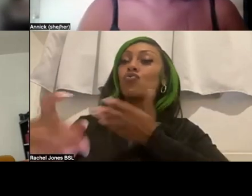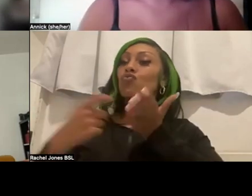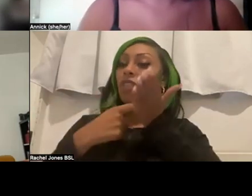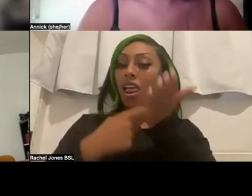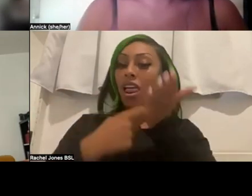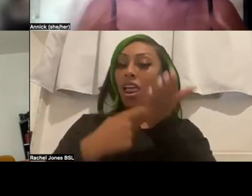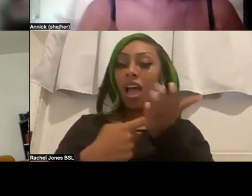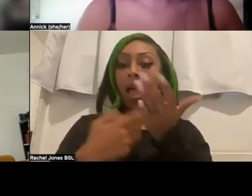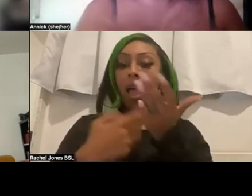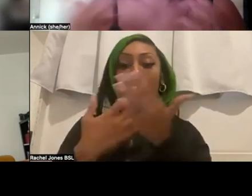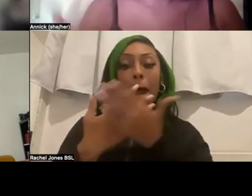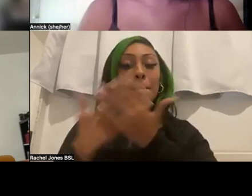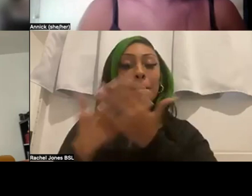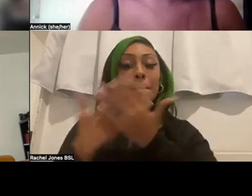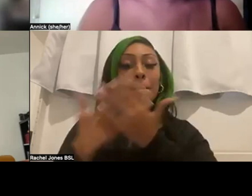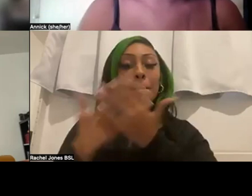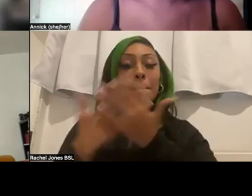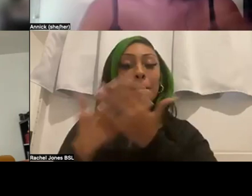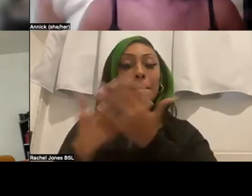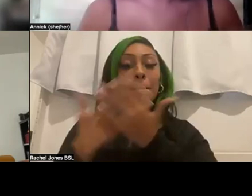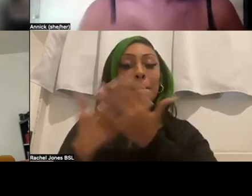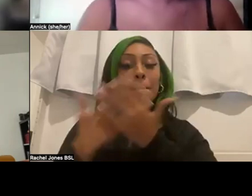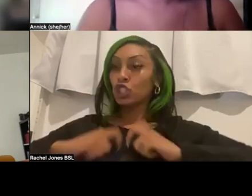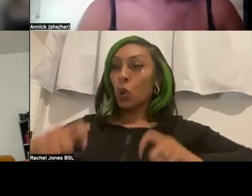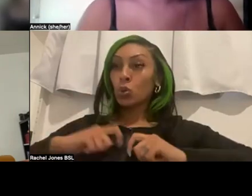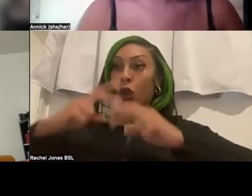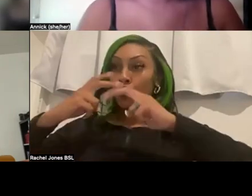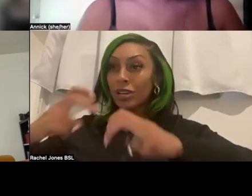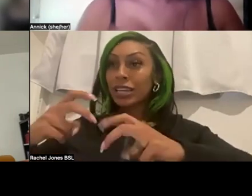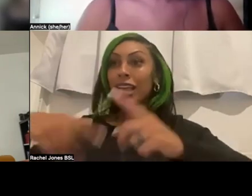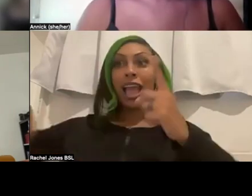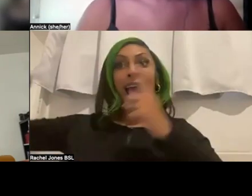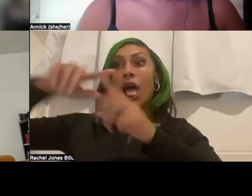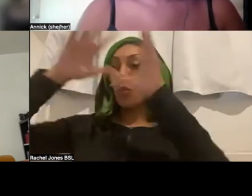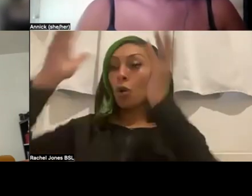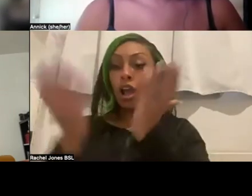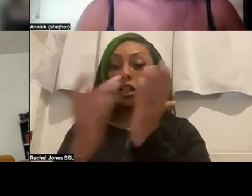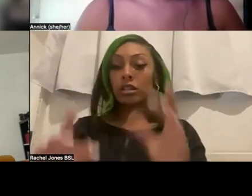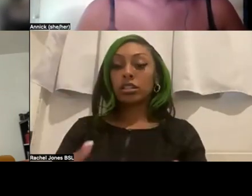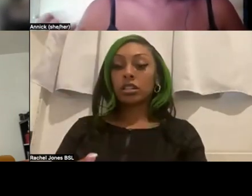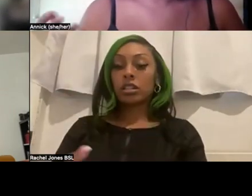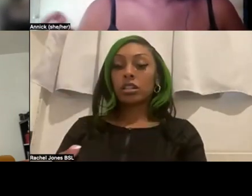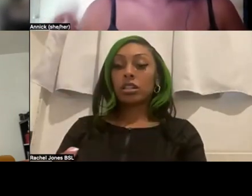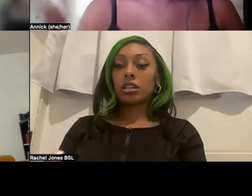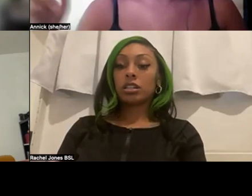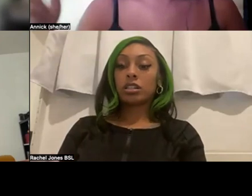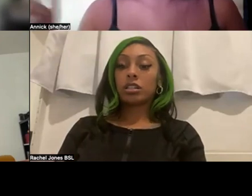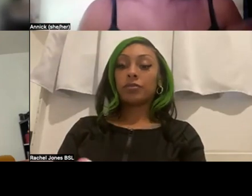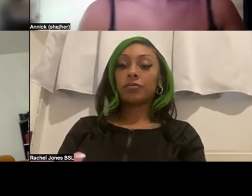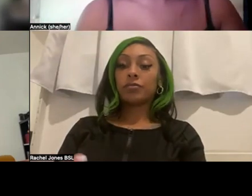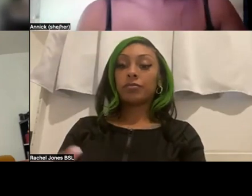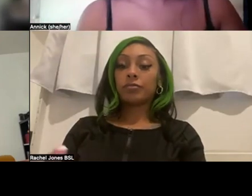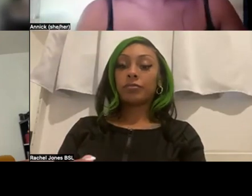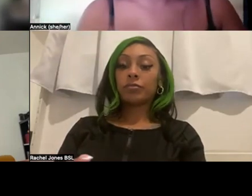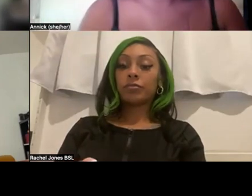Brown activists, community organizers, social workers, researchers from all around the world, from reports such as the Why Am I Always